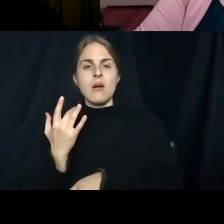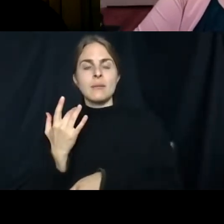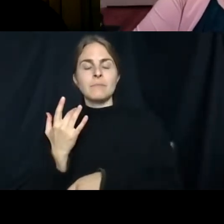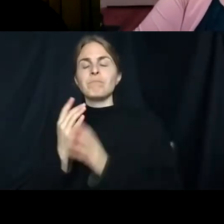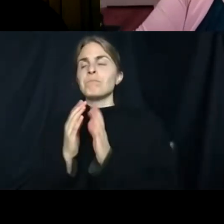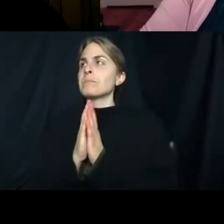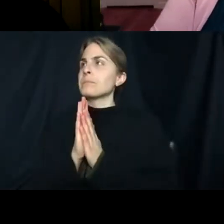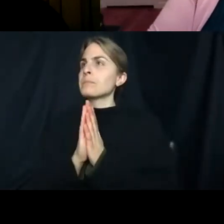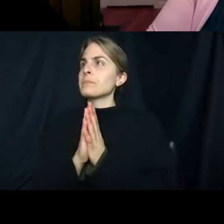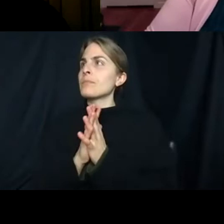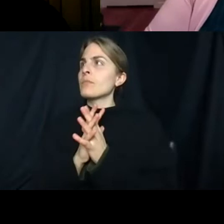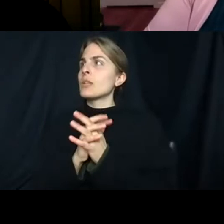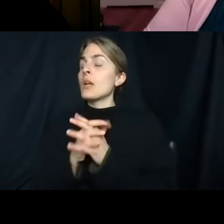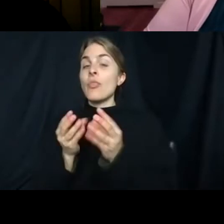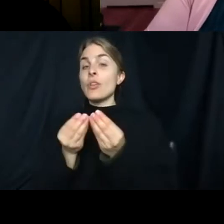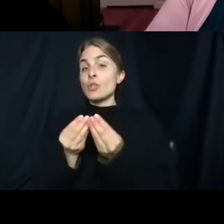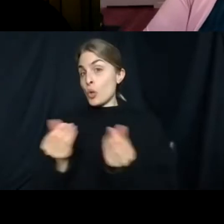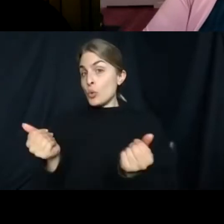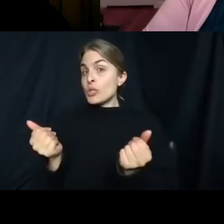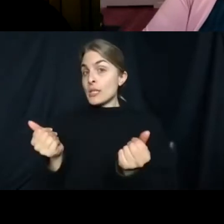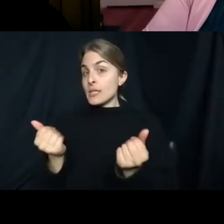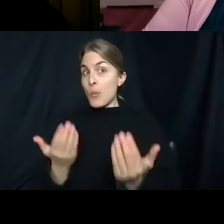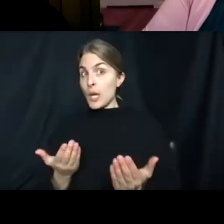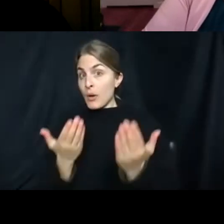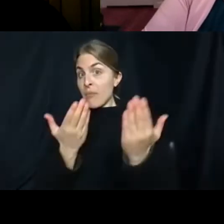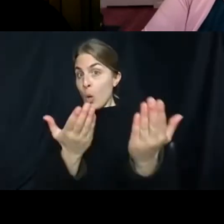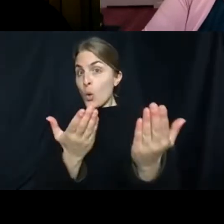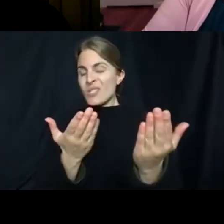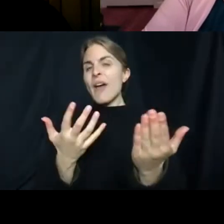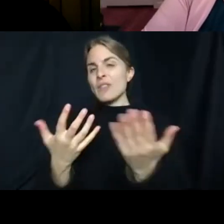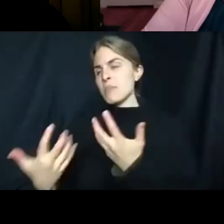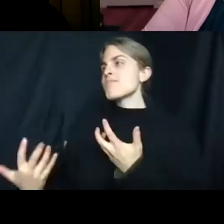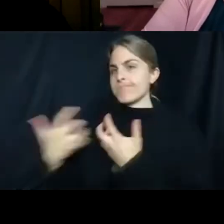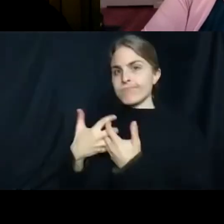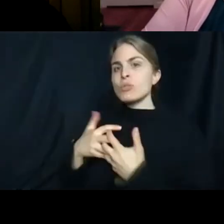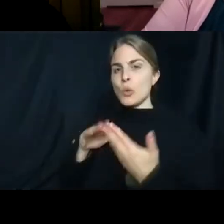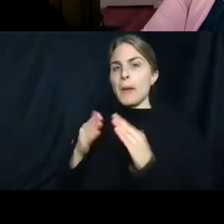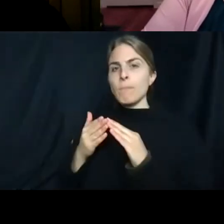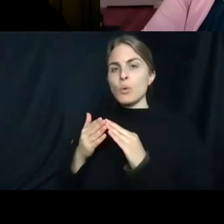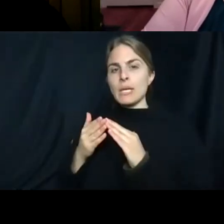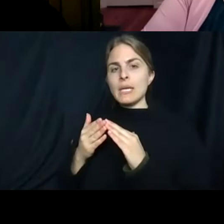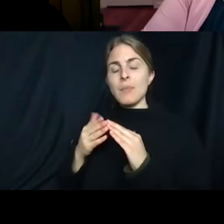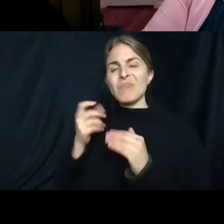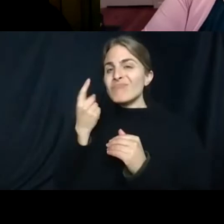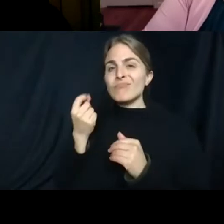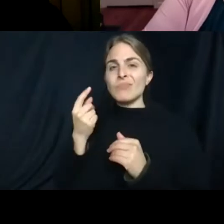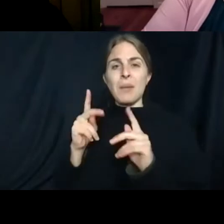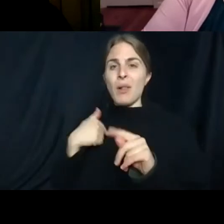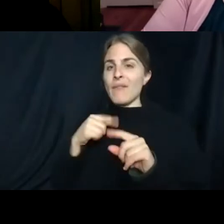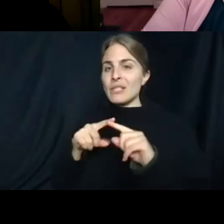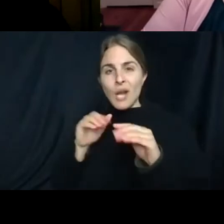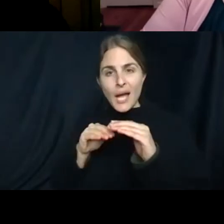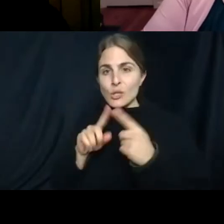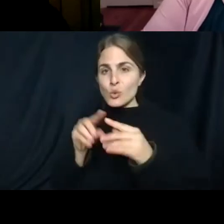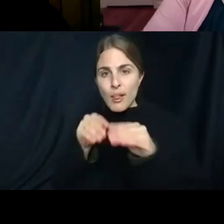the solutions that we propose have to be community relevant and contextually specific, because like people have different access to land.